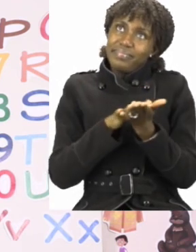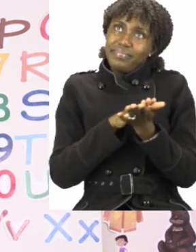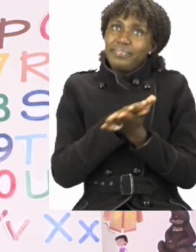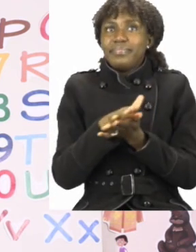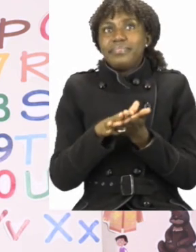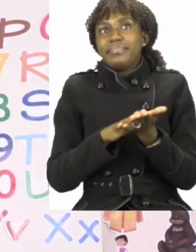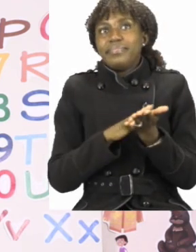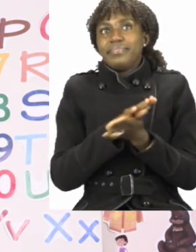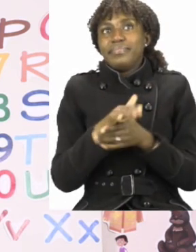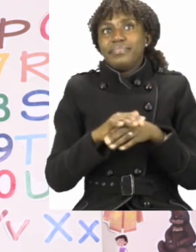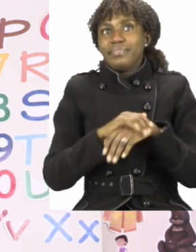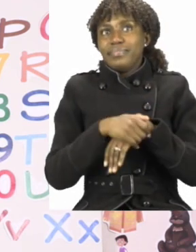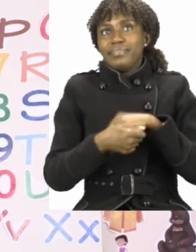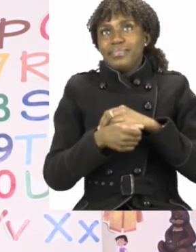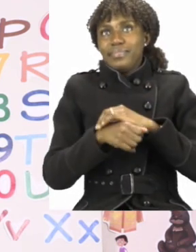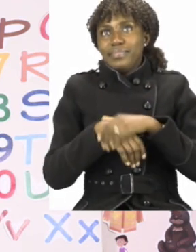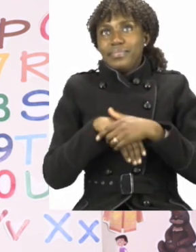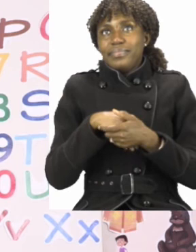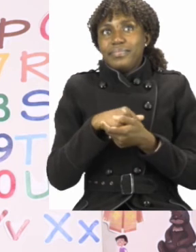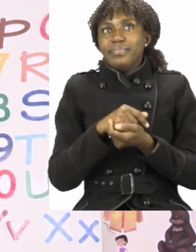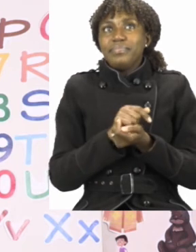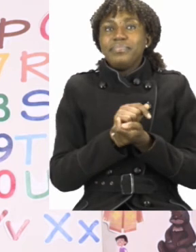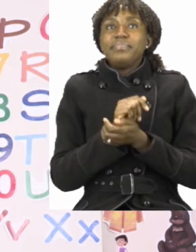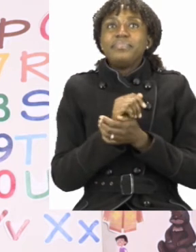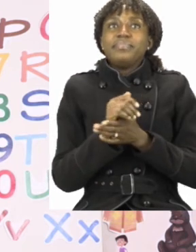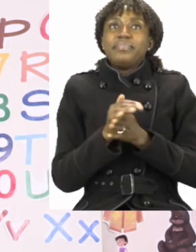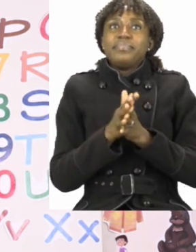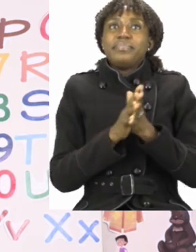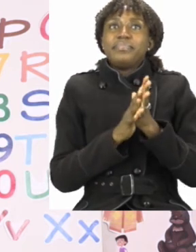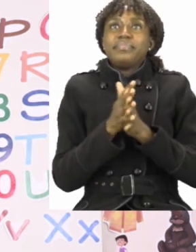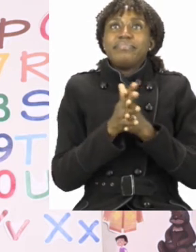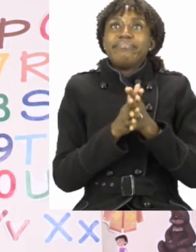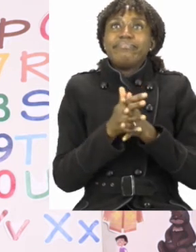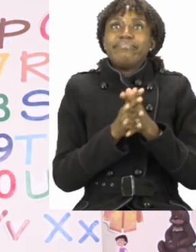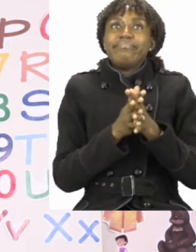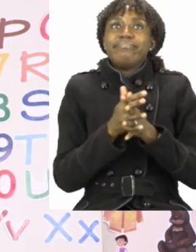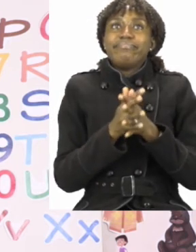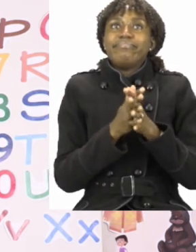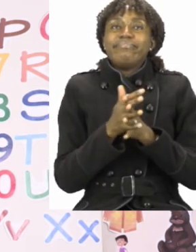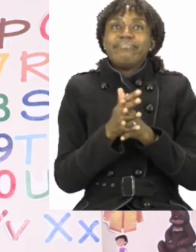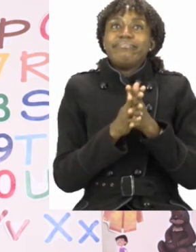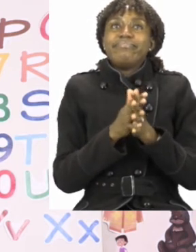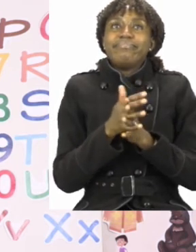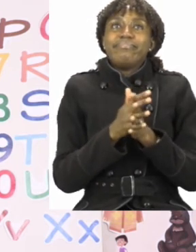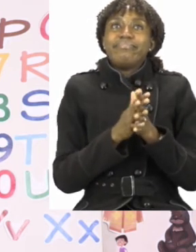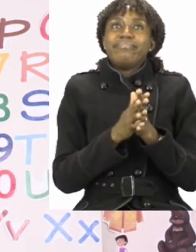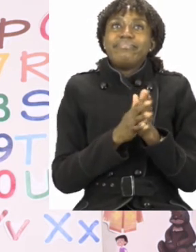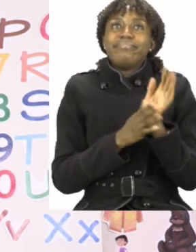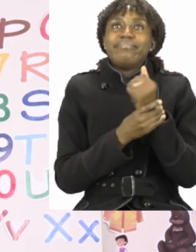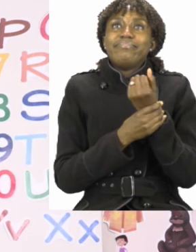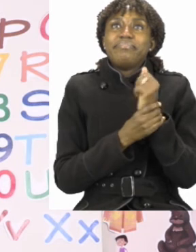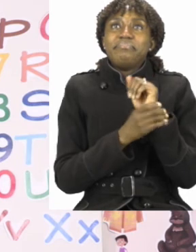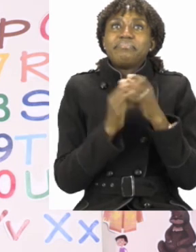hands, around our hands, in between our fingers, on